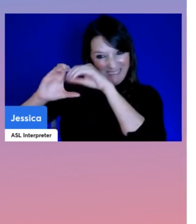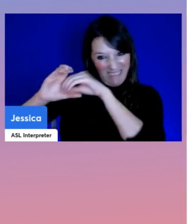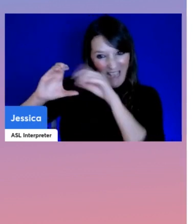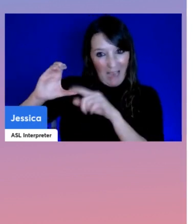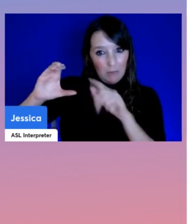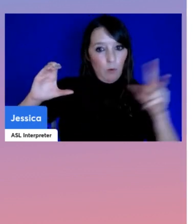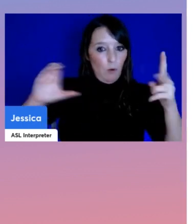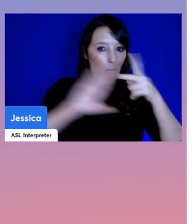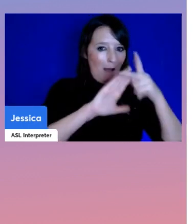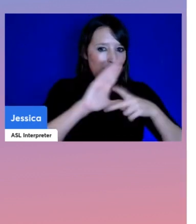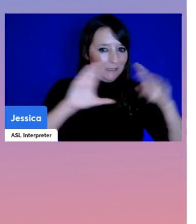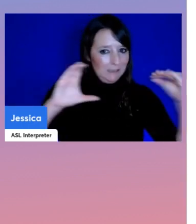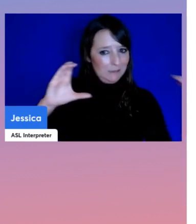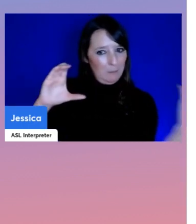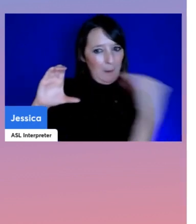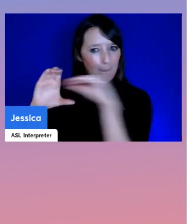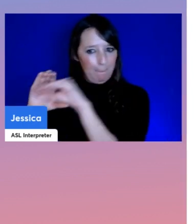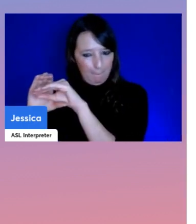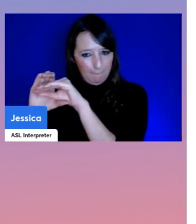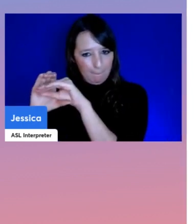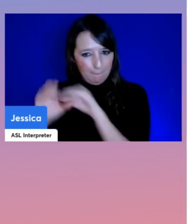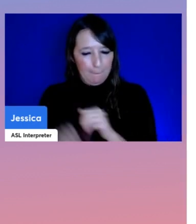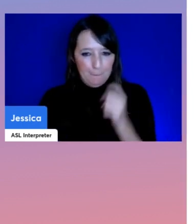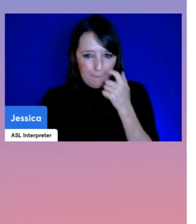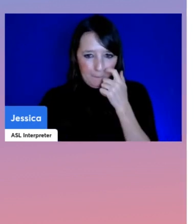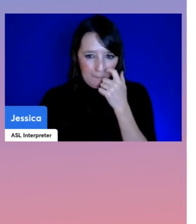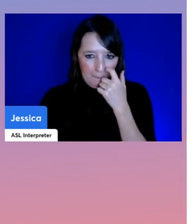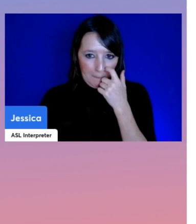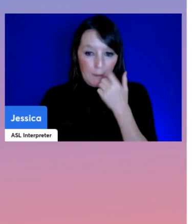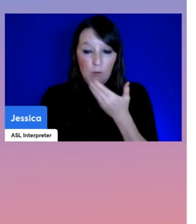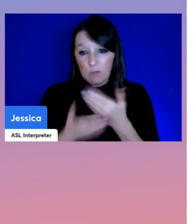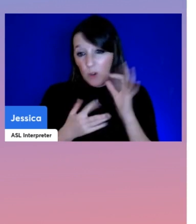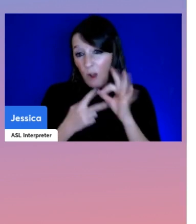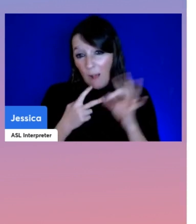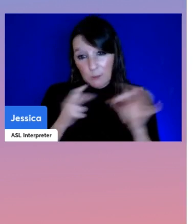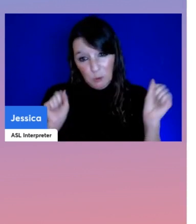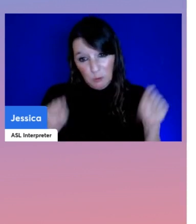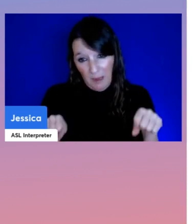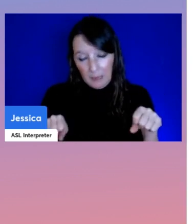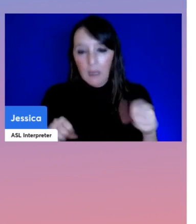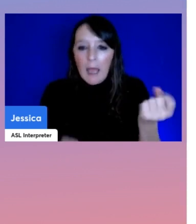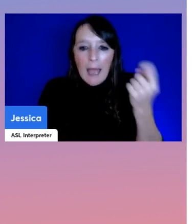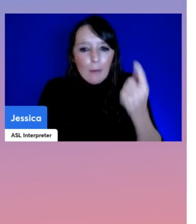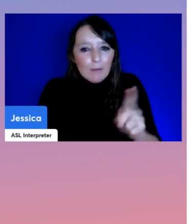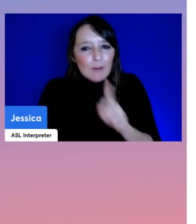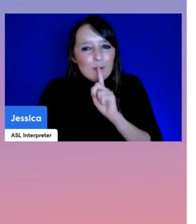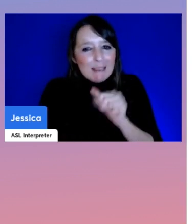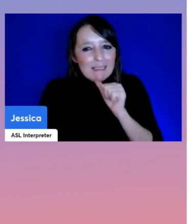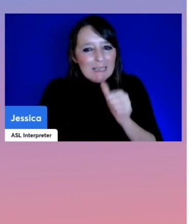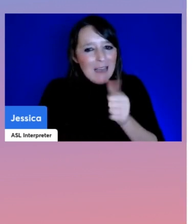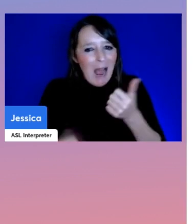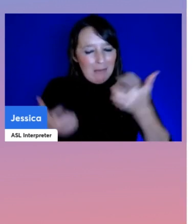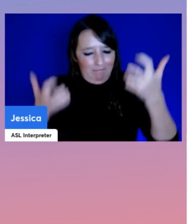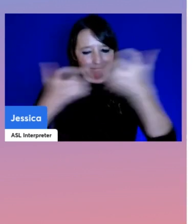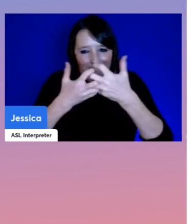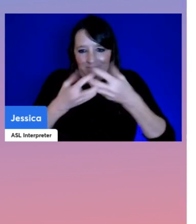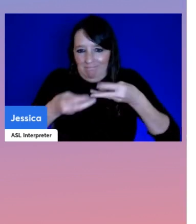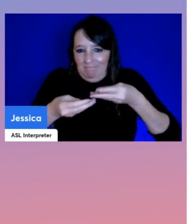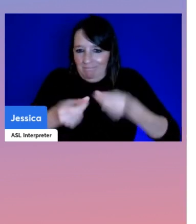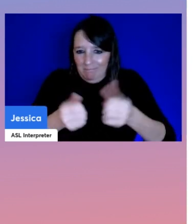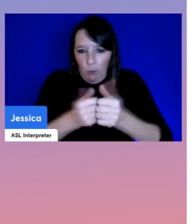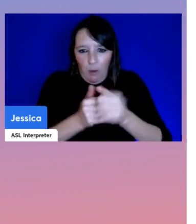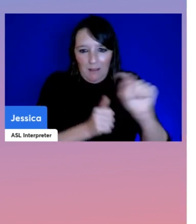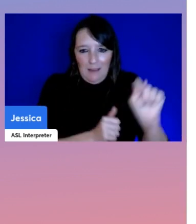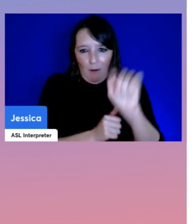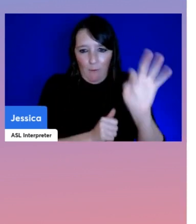policy service. And it's a valid option, you can do it. However, it doesn't really play that well with Terraform because Terraform might